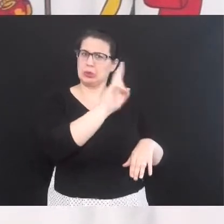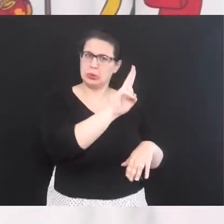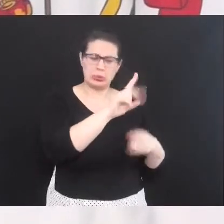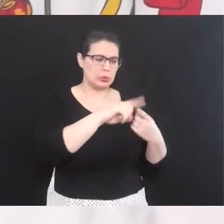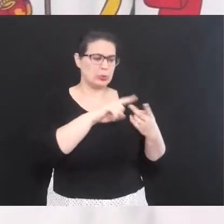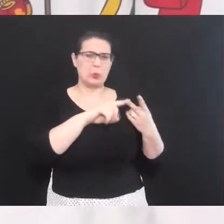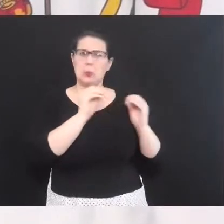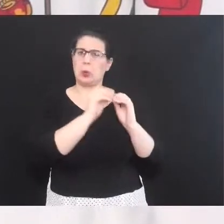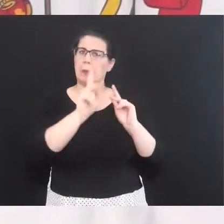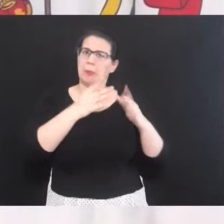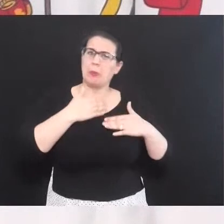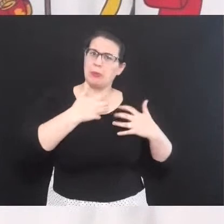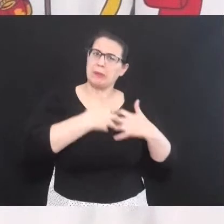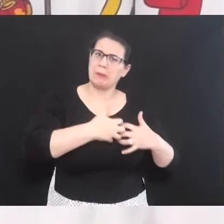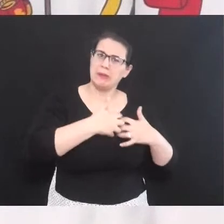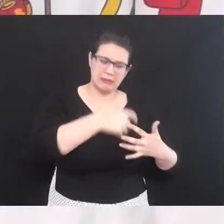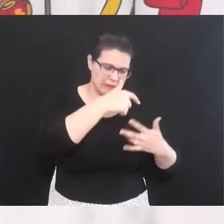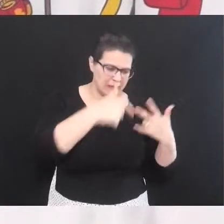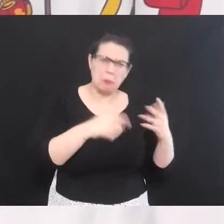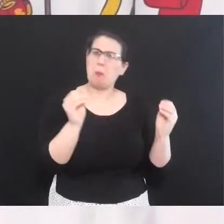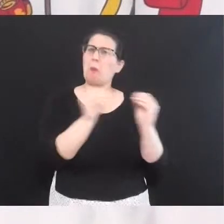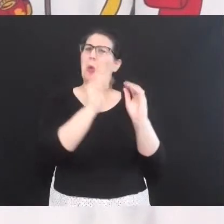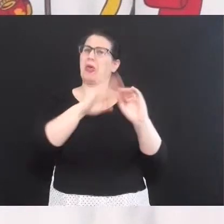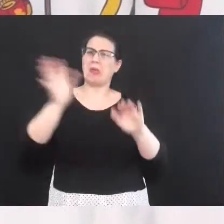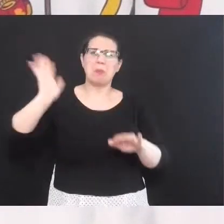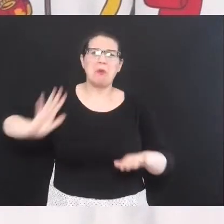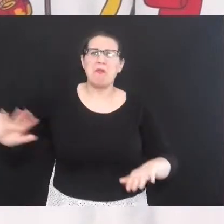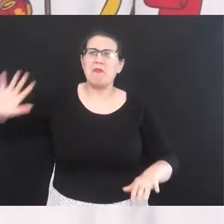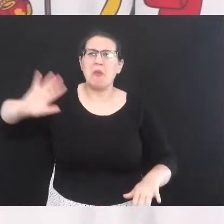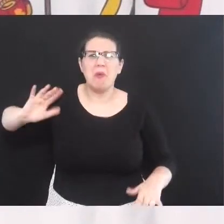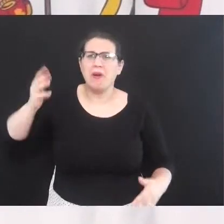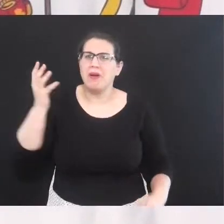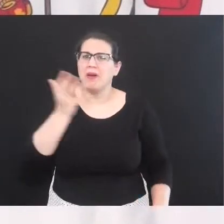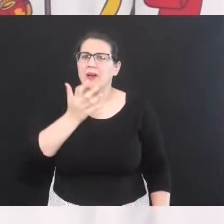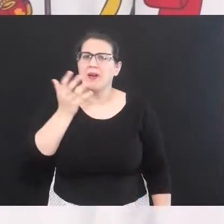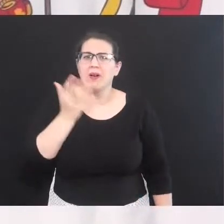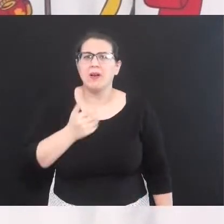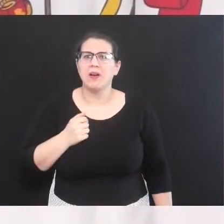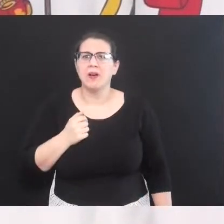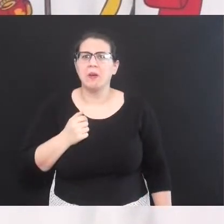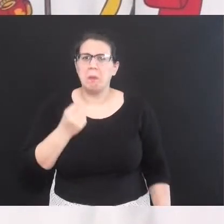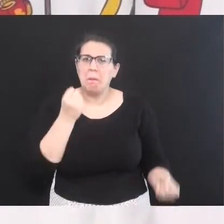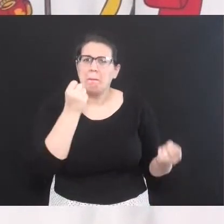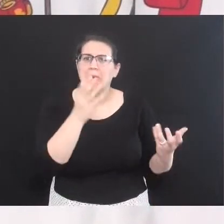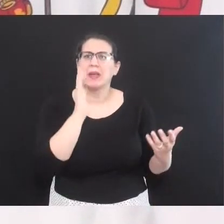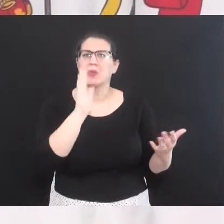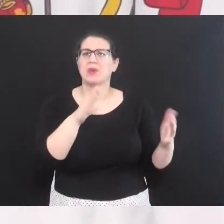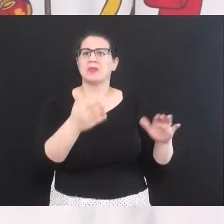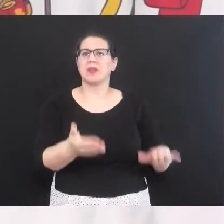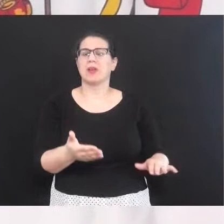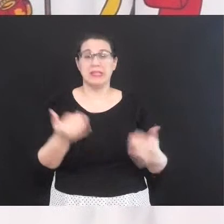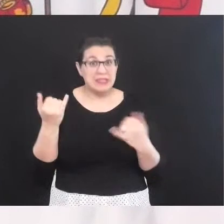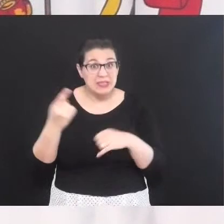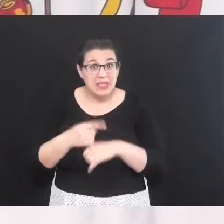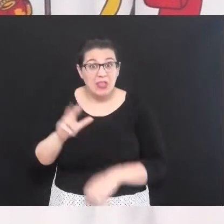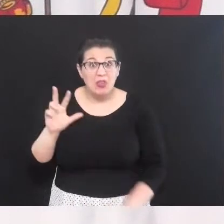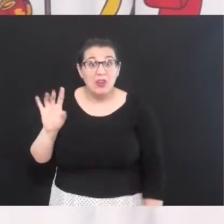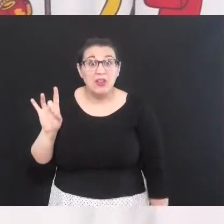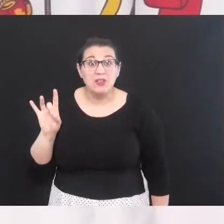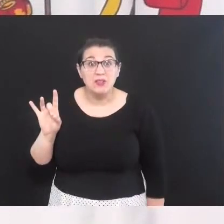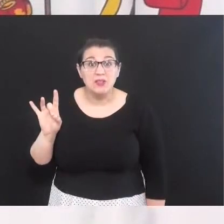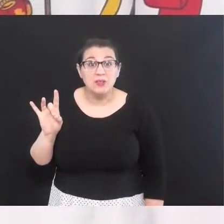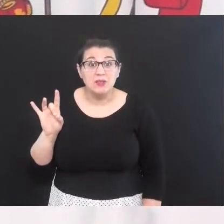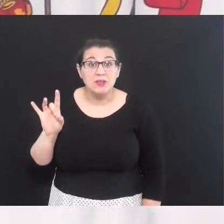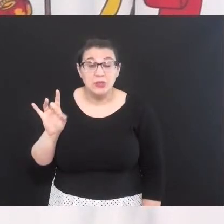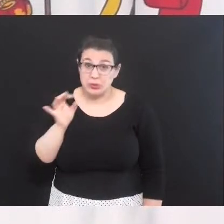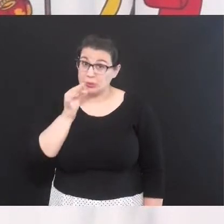our history. A bunch of those people are going to die. We lost 38 today. The weather's